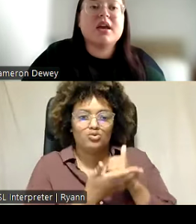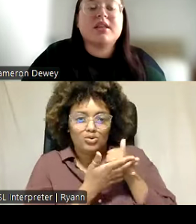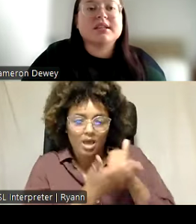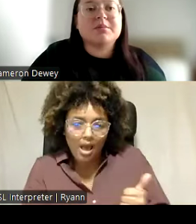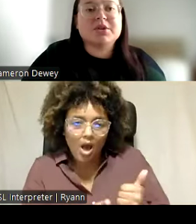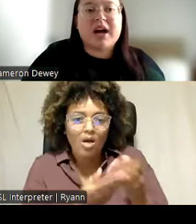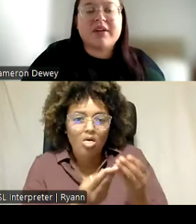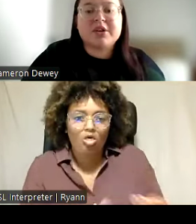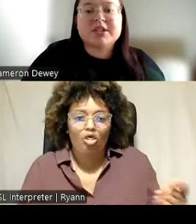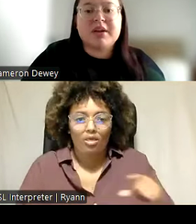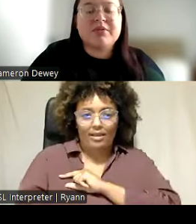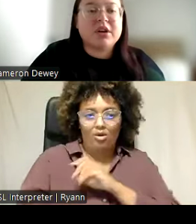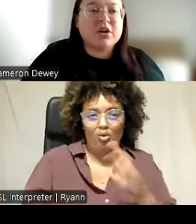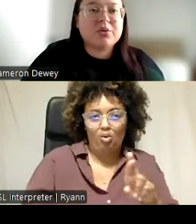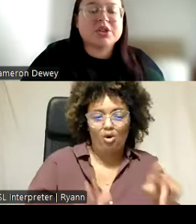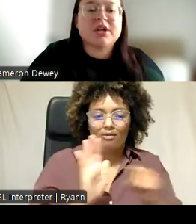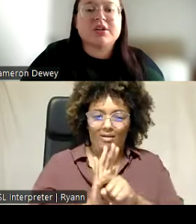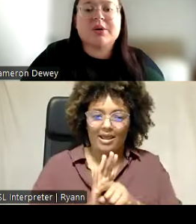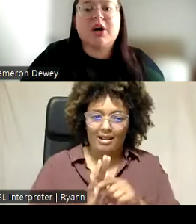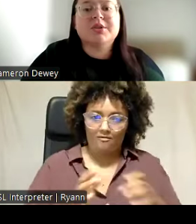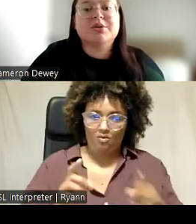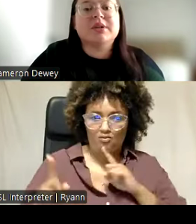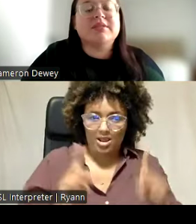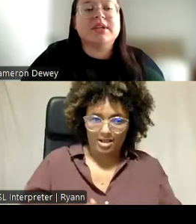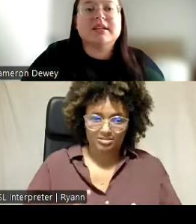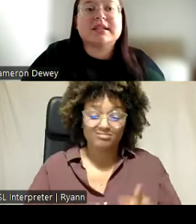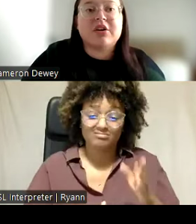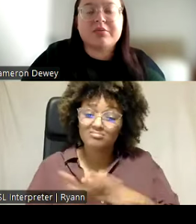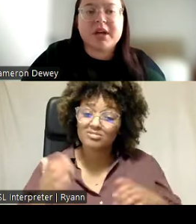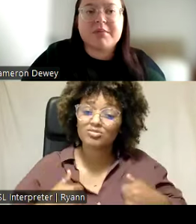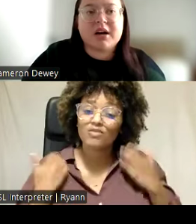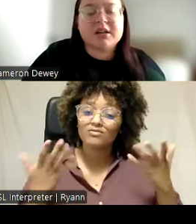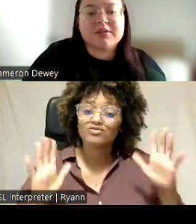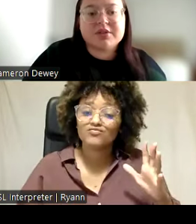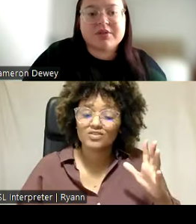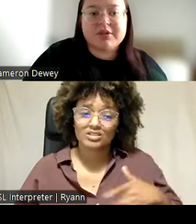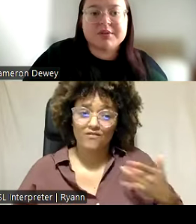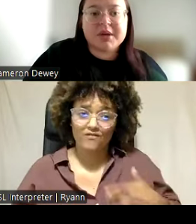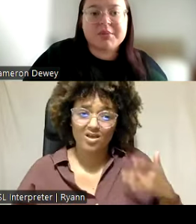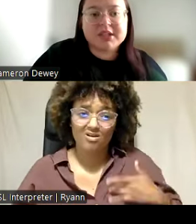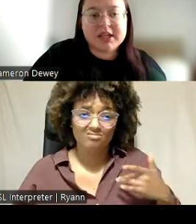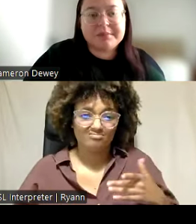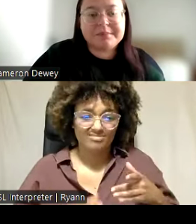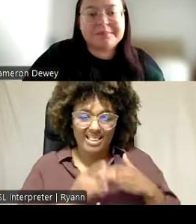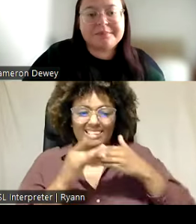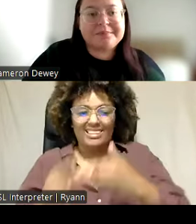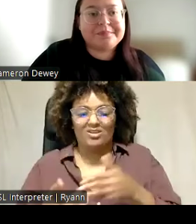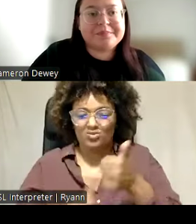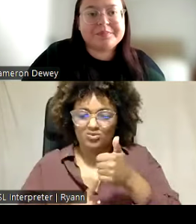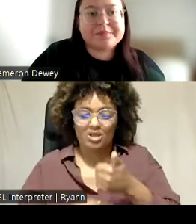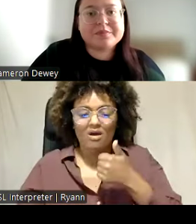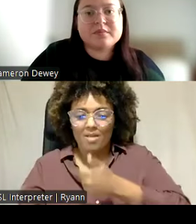reactions that some survivors may feel, which can also help to alleviate the self-blame that a lot of survivors may partake in.